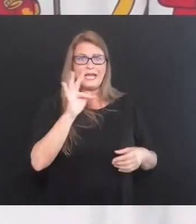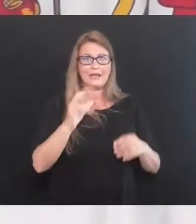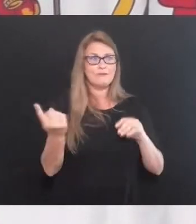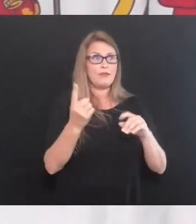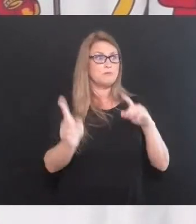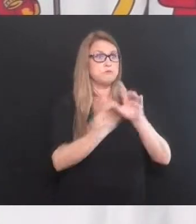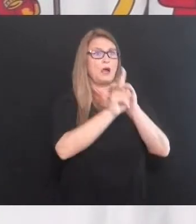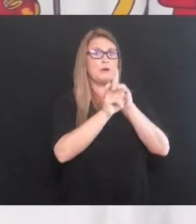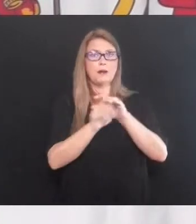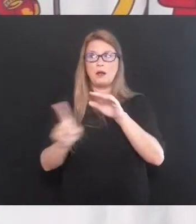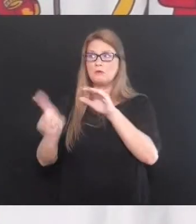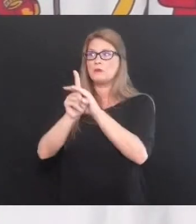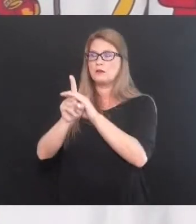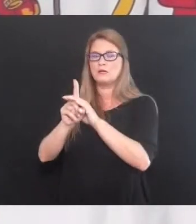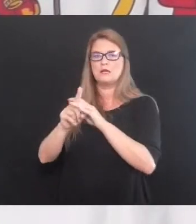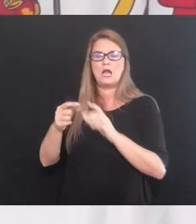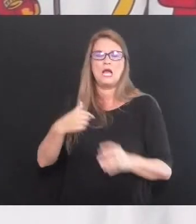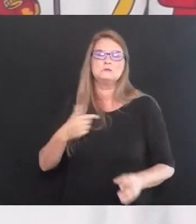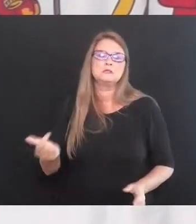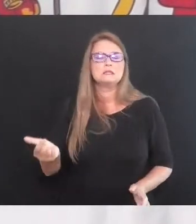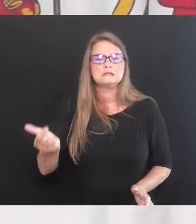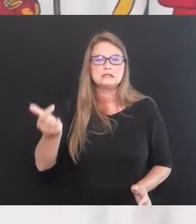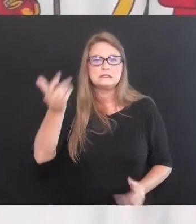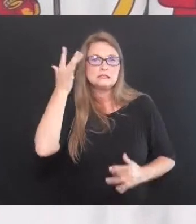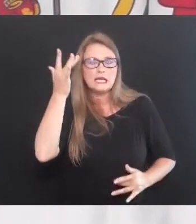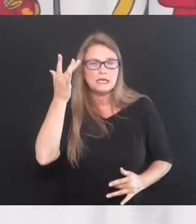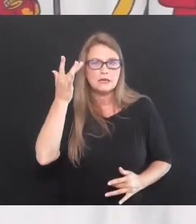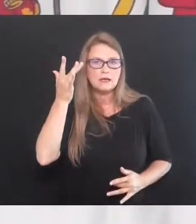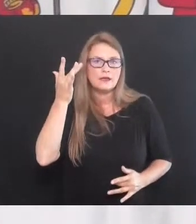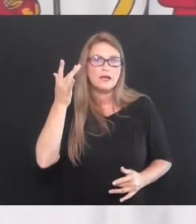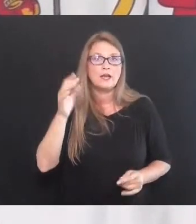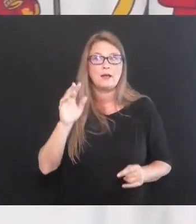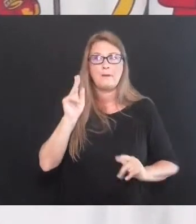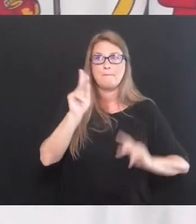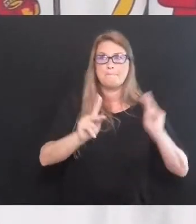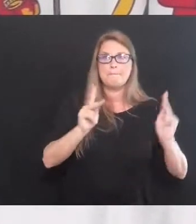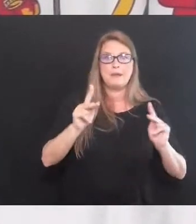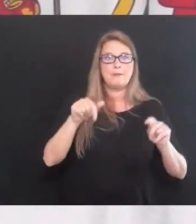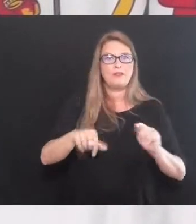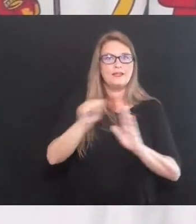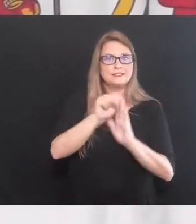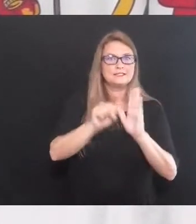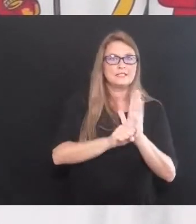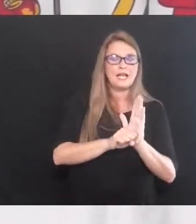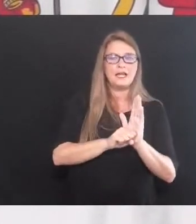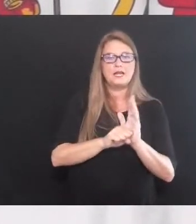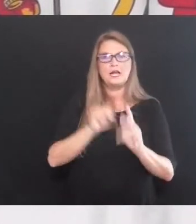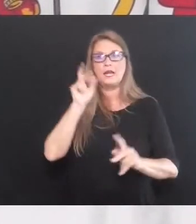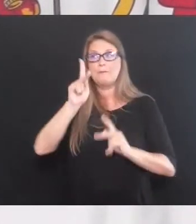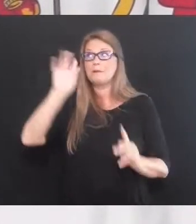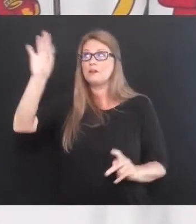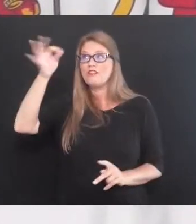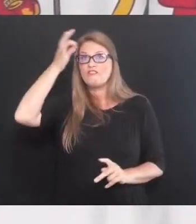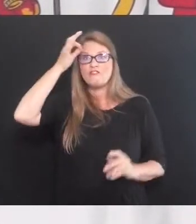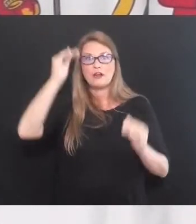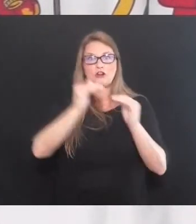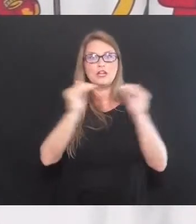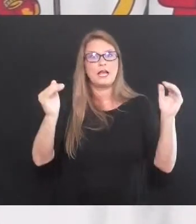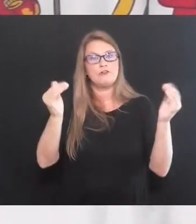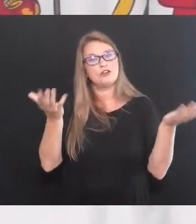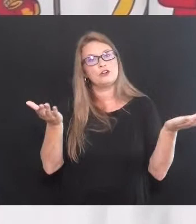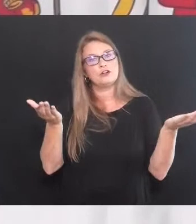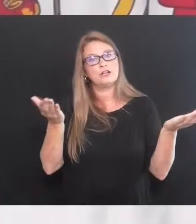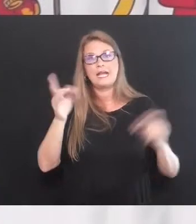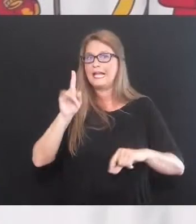It makes me sick that we got people within our own state and the people that are on the federal level that, for God's sakes, a